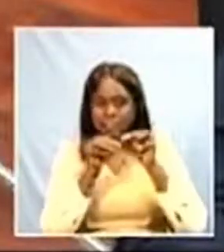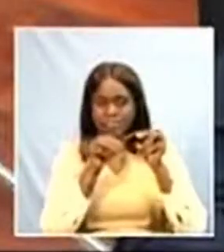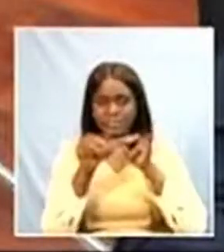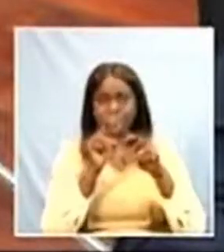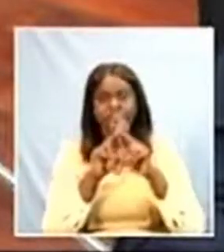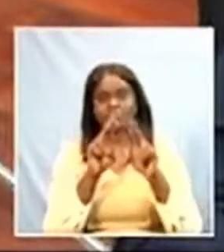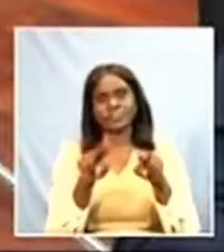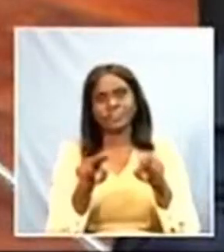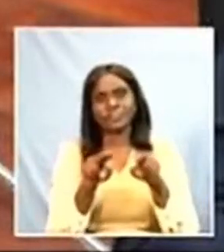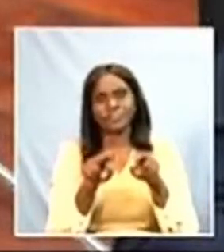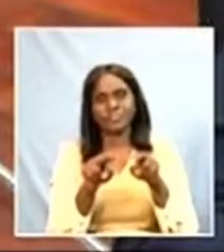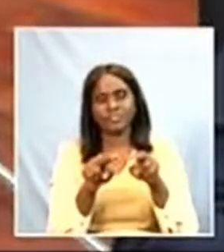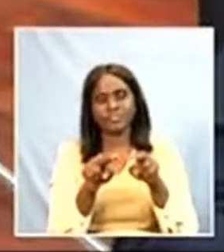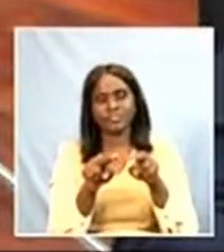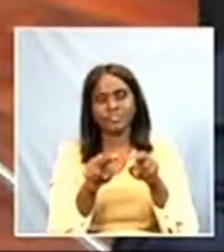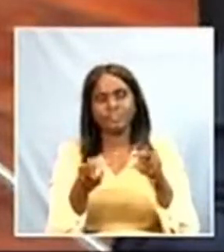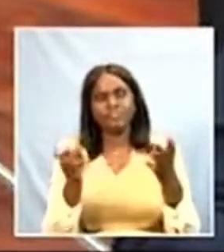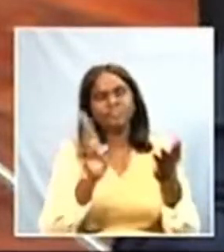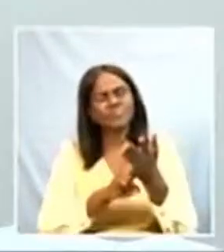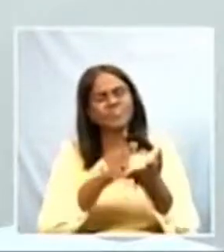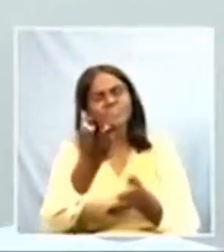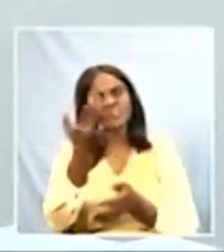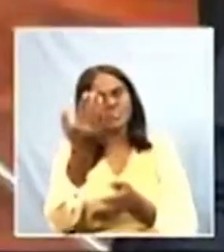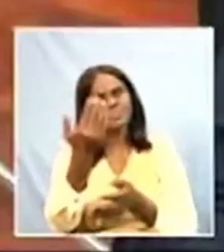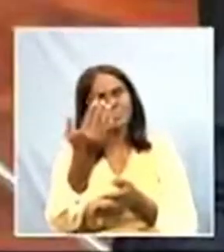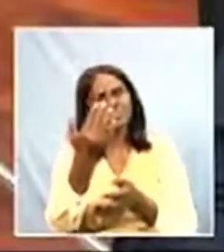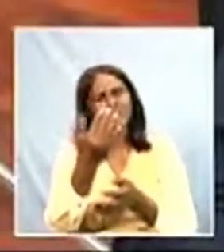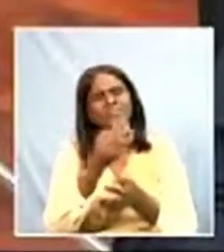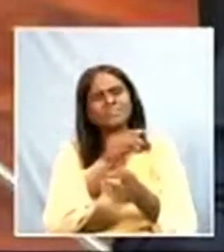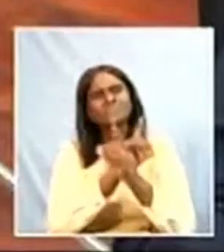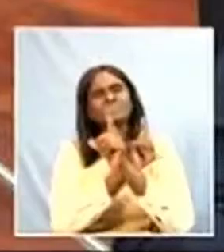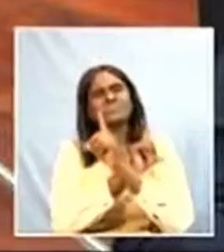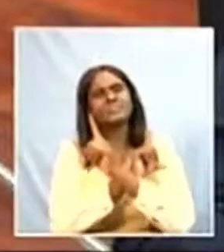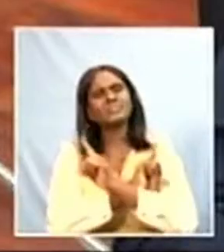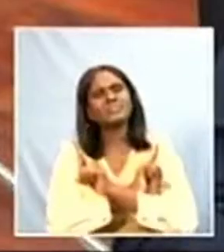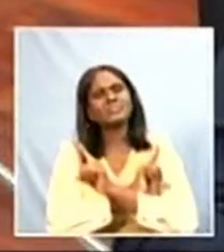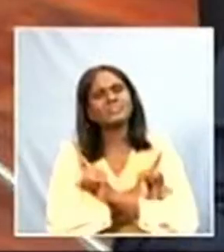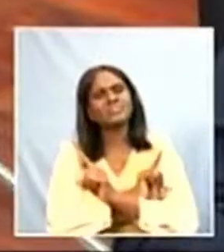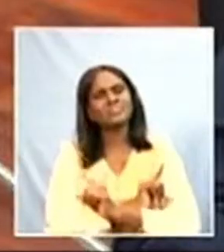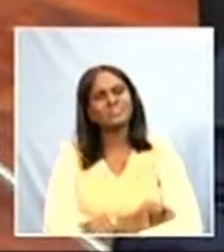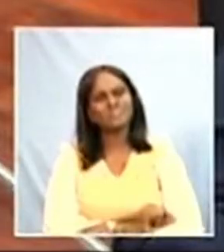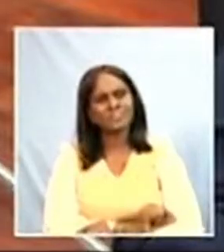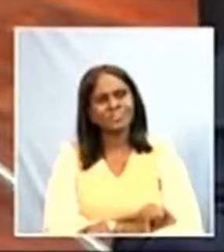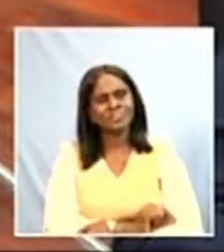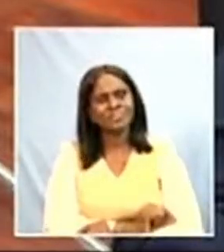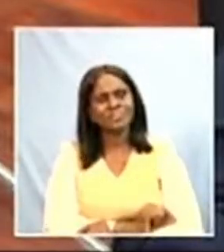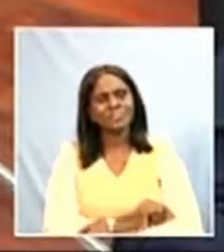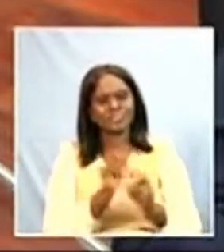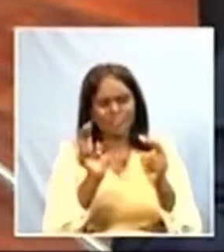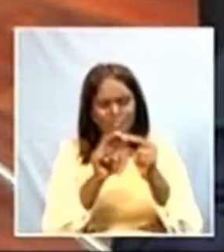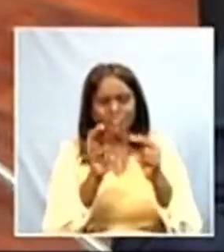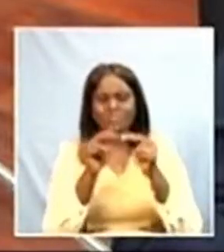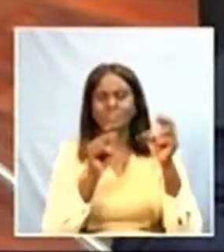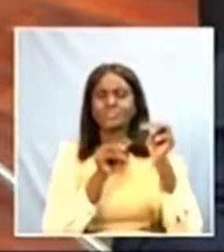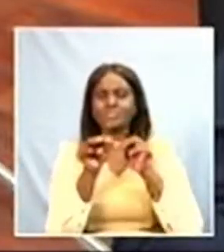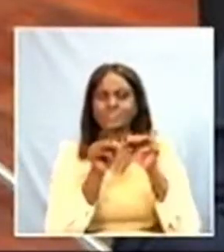Chair... Repeat that. We relented a bit in terms of contract